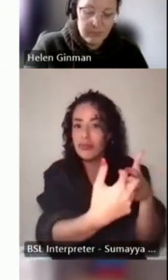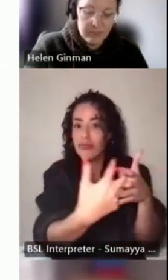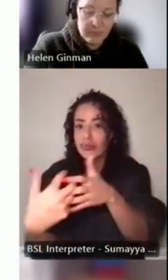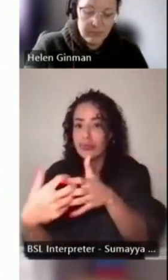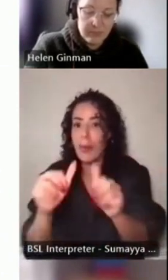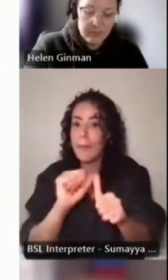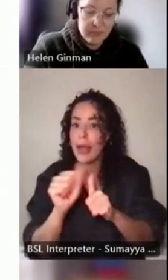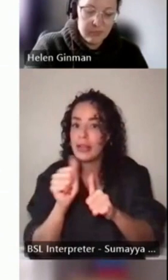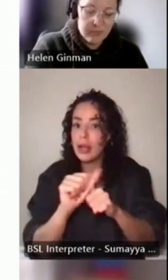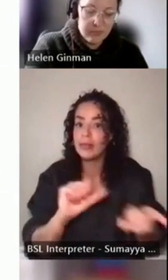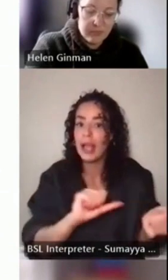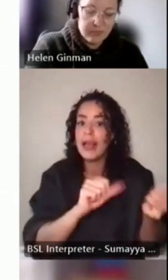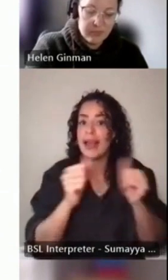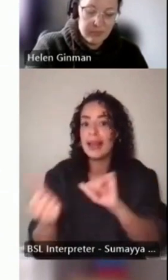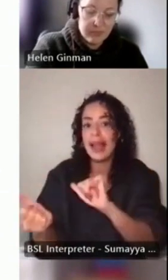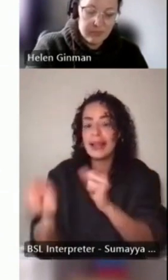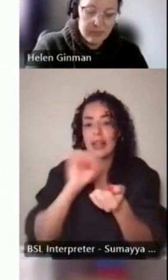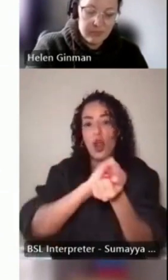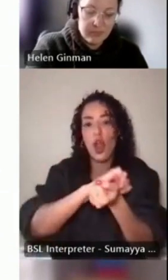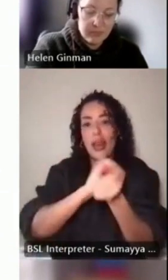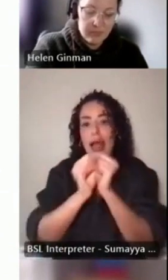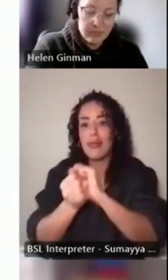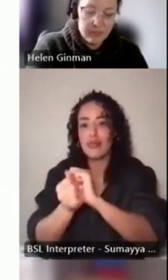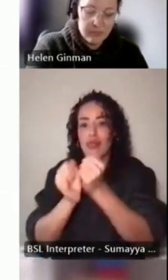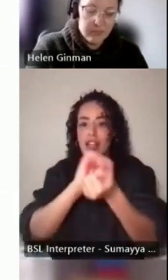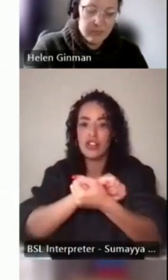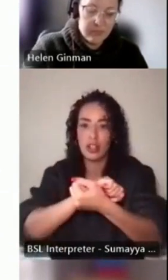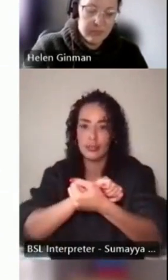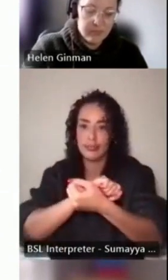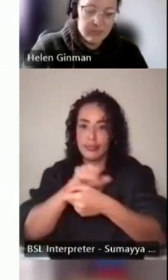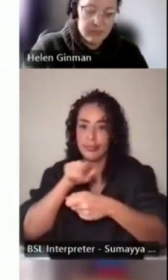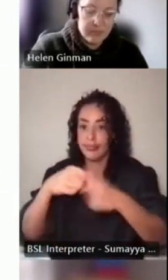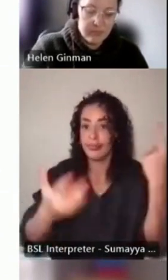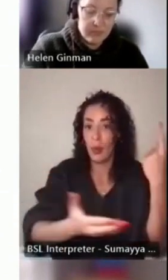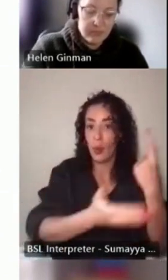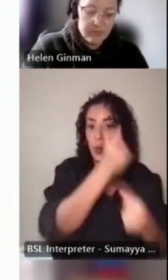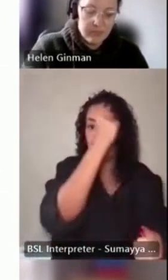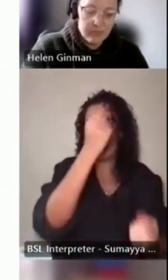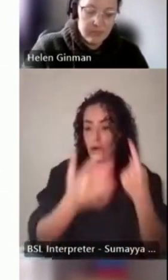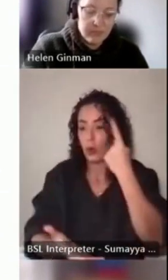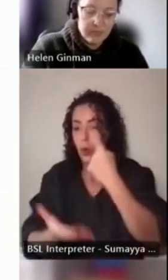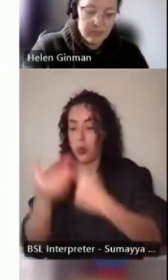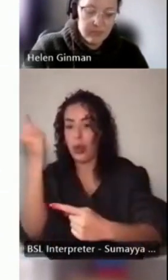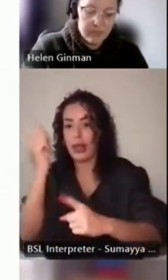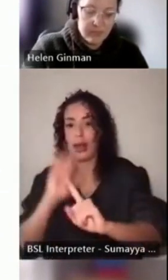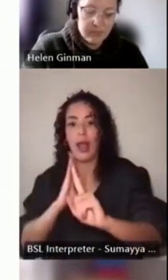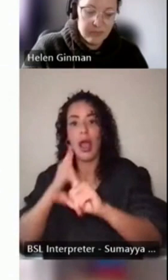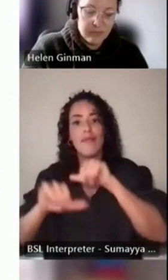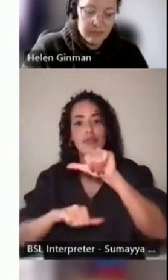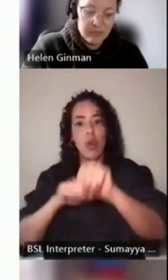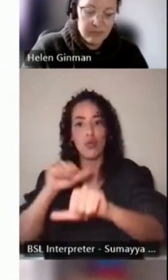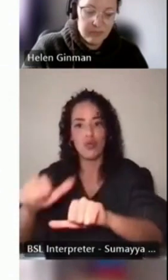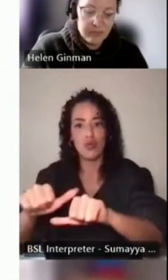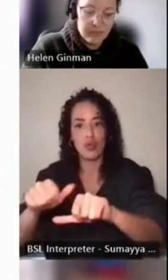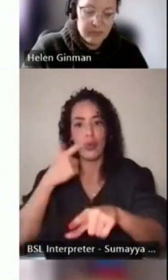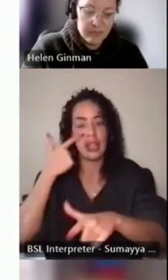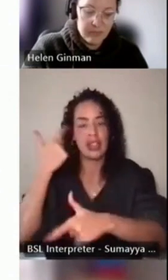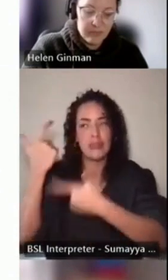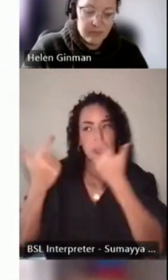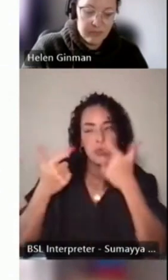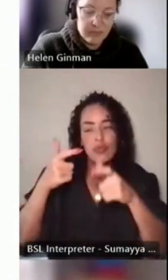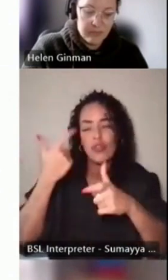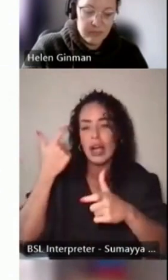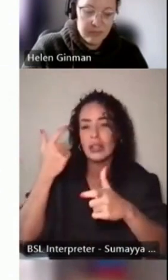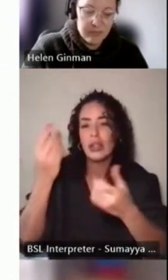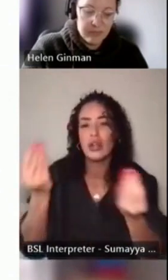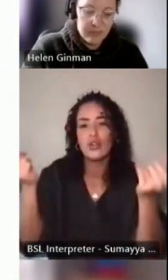next we've got collaborating. So collaboration is a win-win approach that involves seeking solutions that satisfy